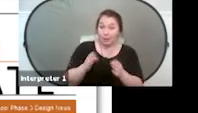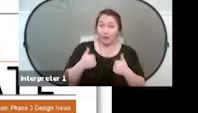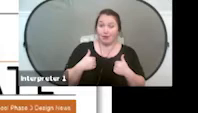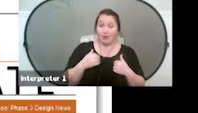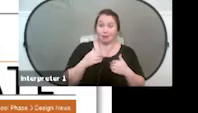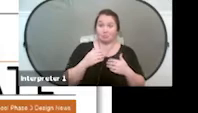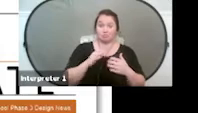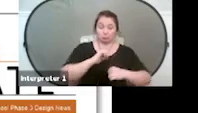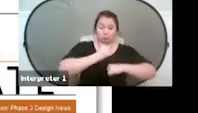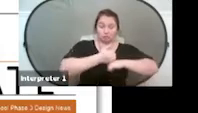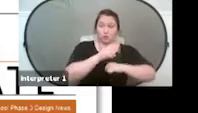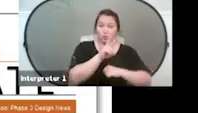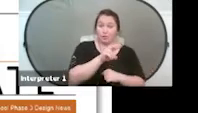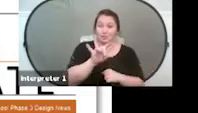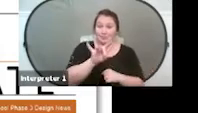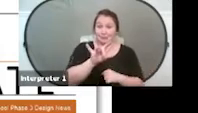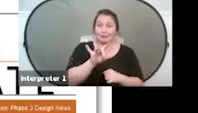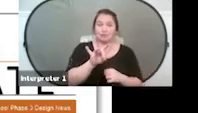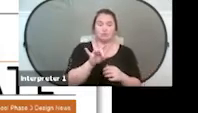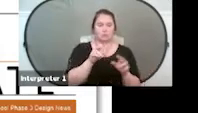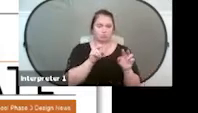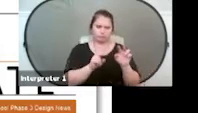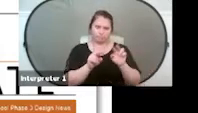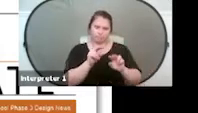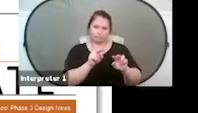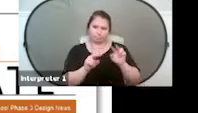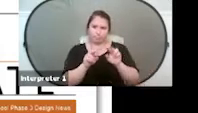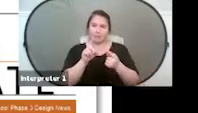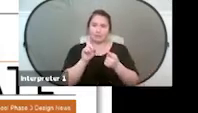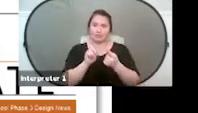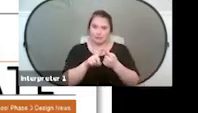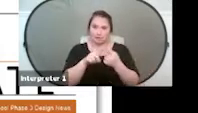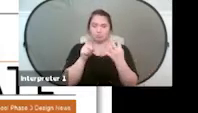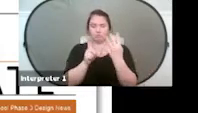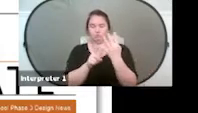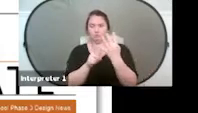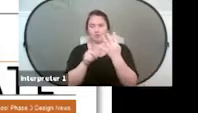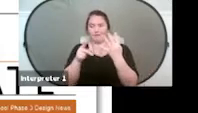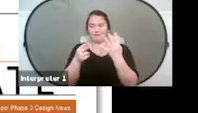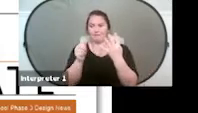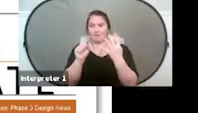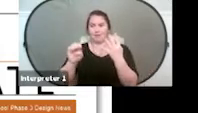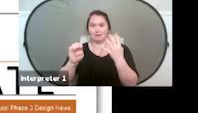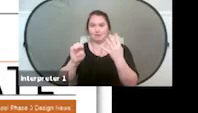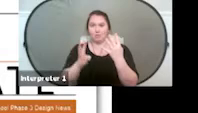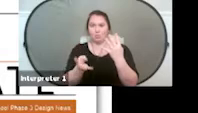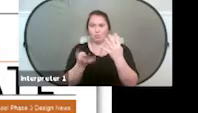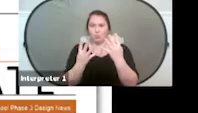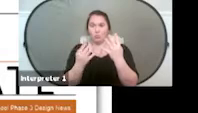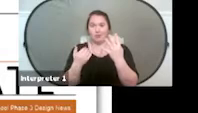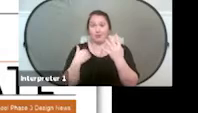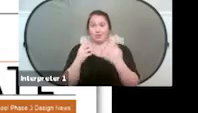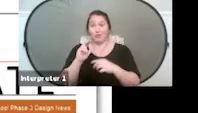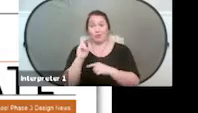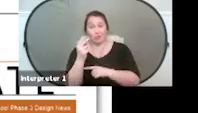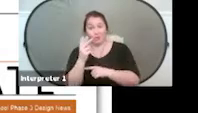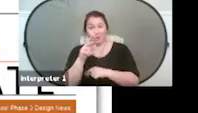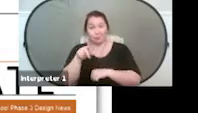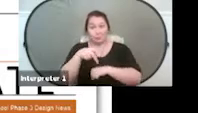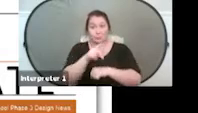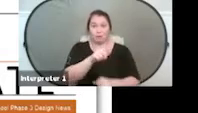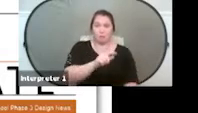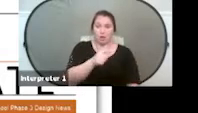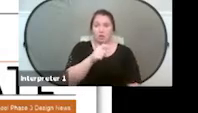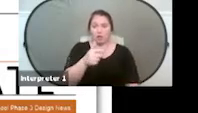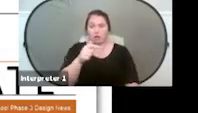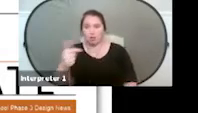2008 was followed very closely until phase 4. And again, phase 4, we were on the 3rd principle since the initial master plan,